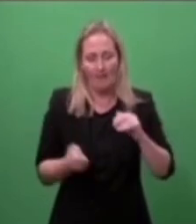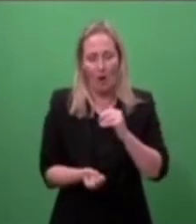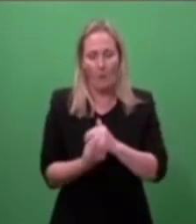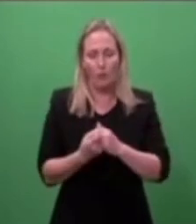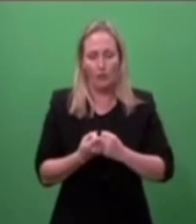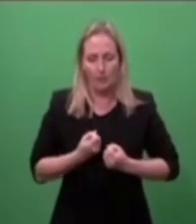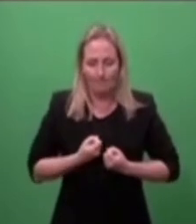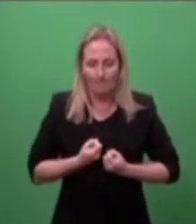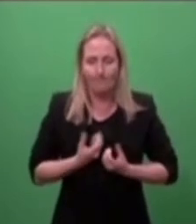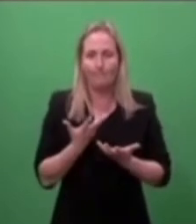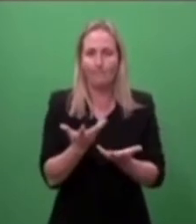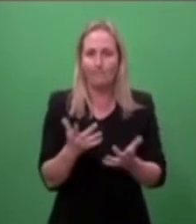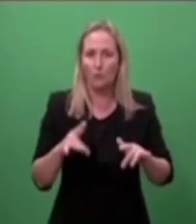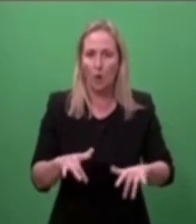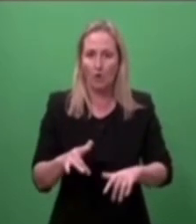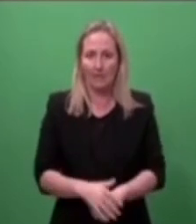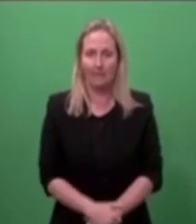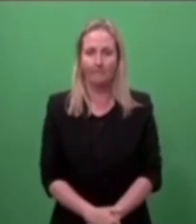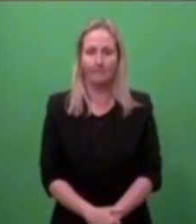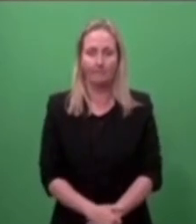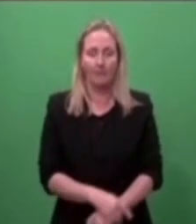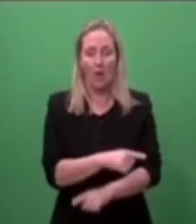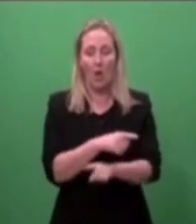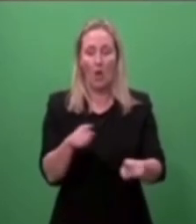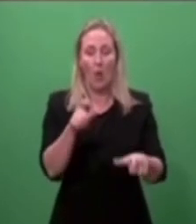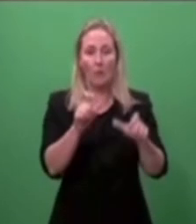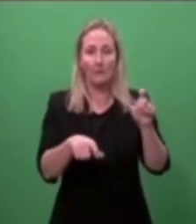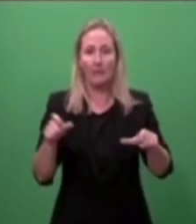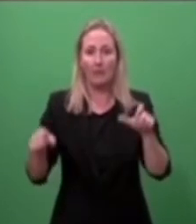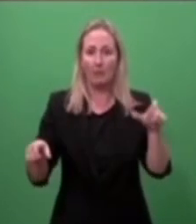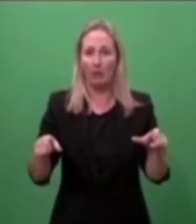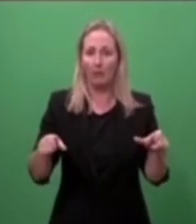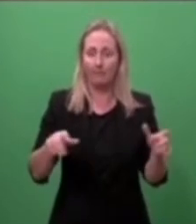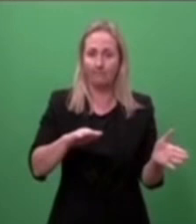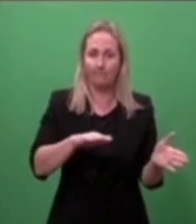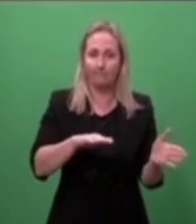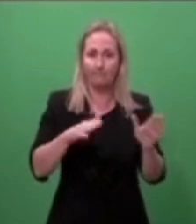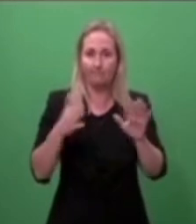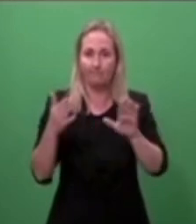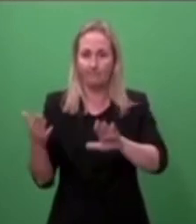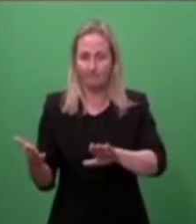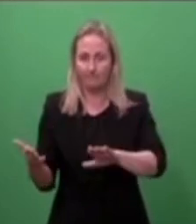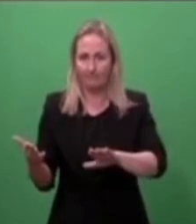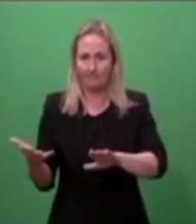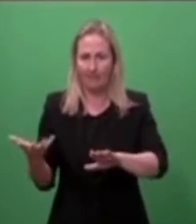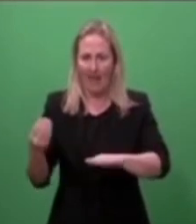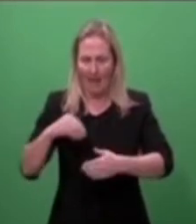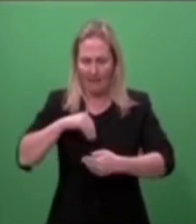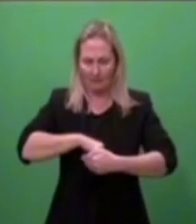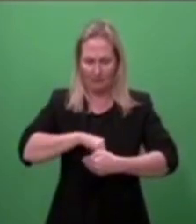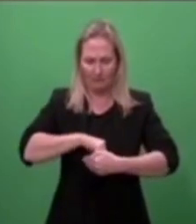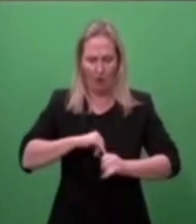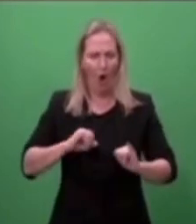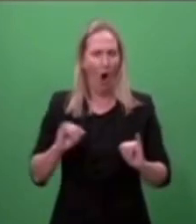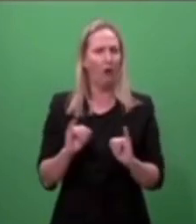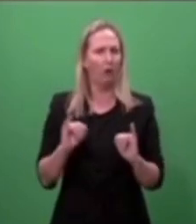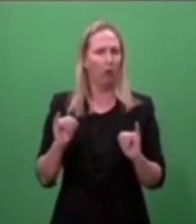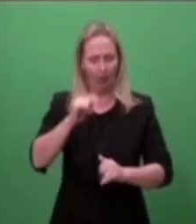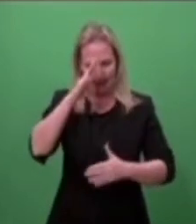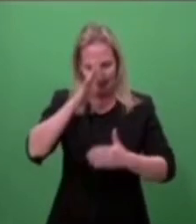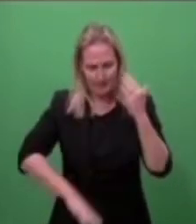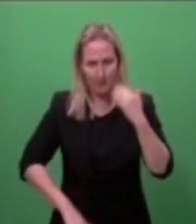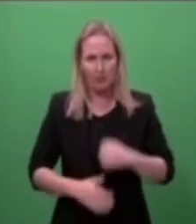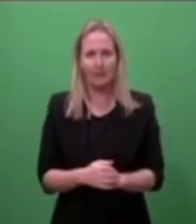those souls who left this world only knowing the horrors they experienced, the